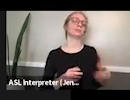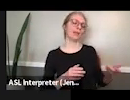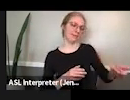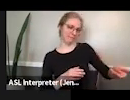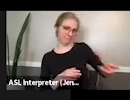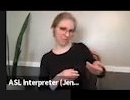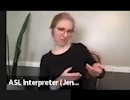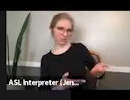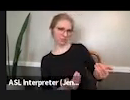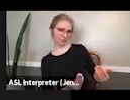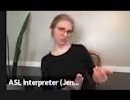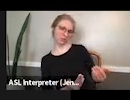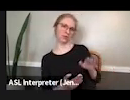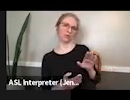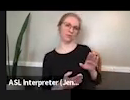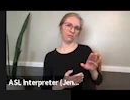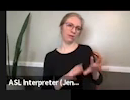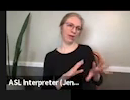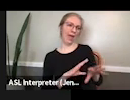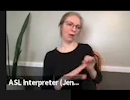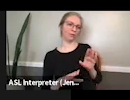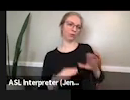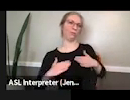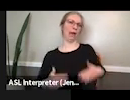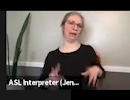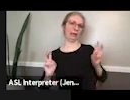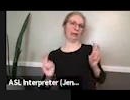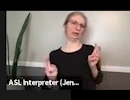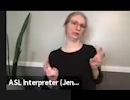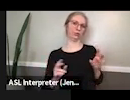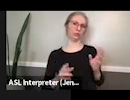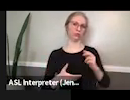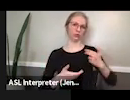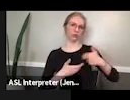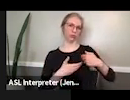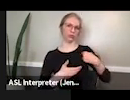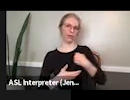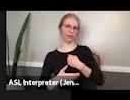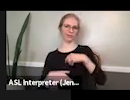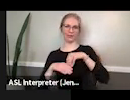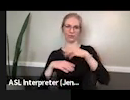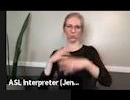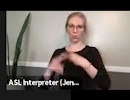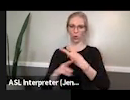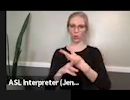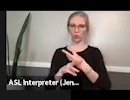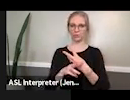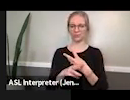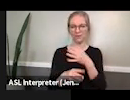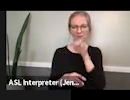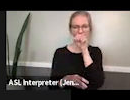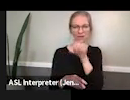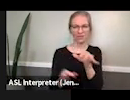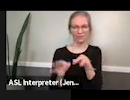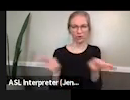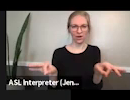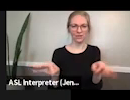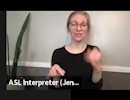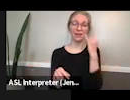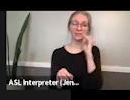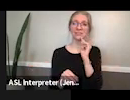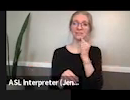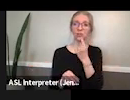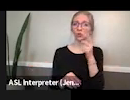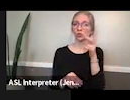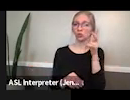out of her own body to join us in the world. I love this phrase. I think for kids with very severe vision and hearing